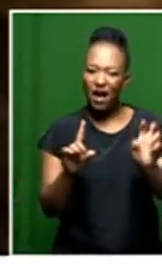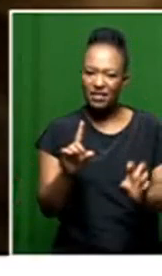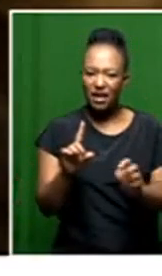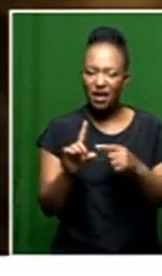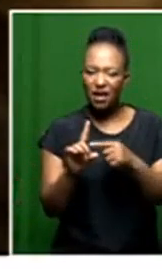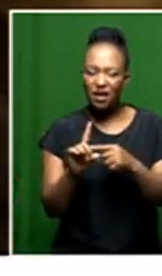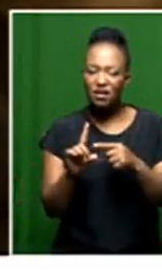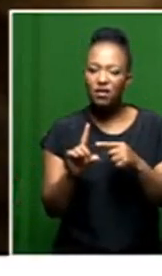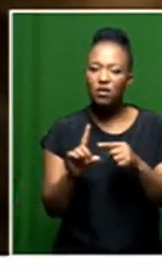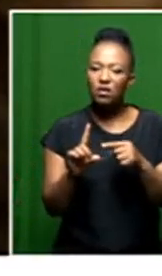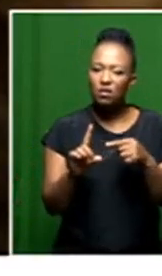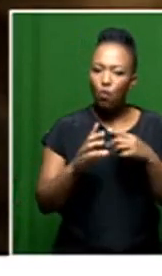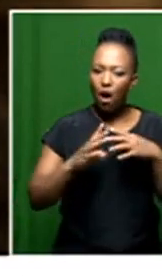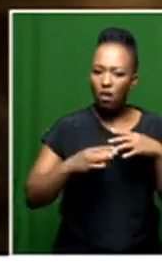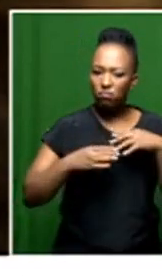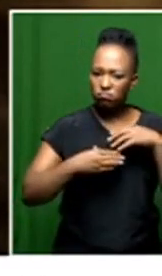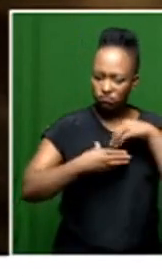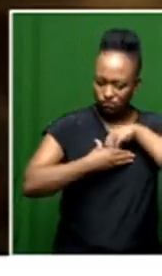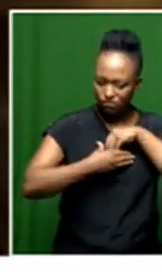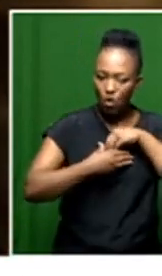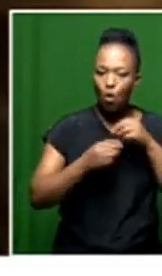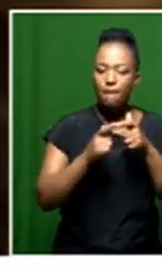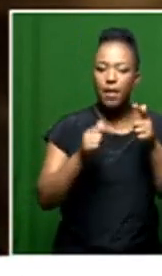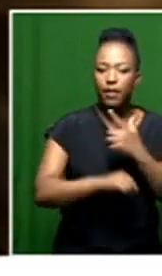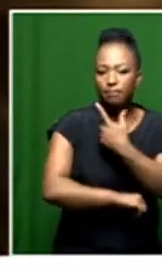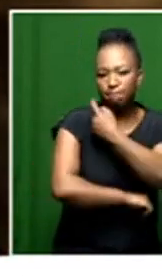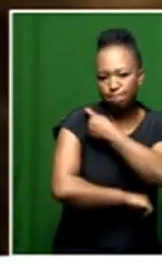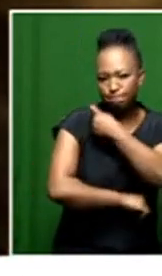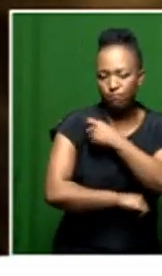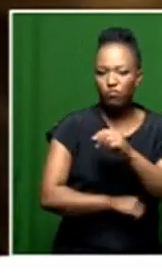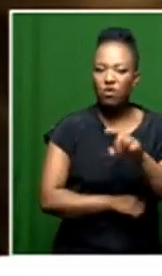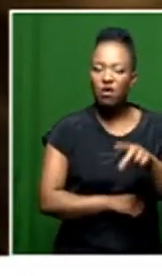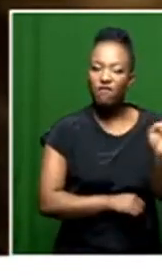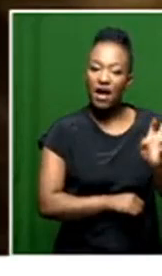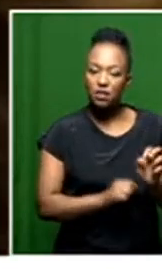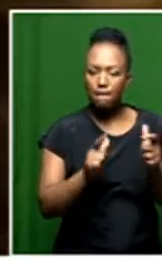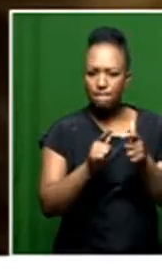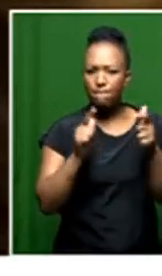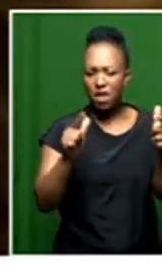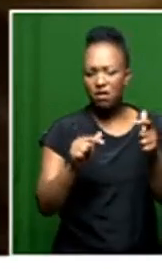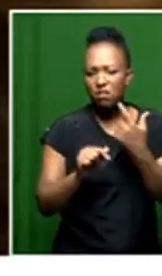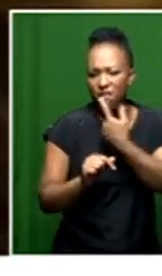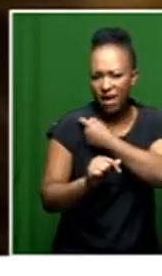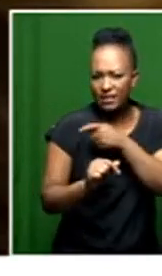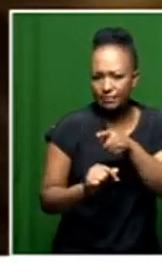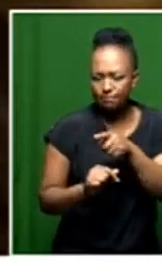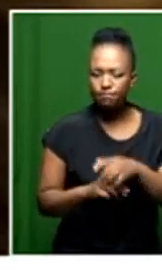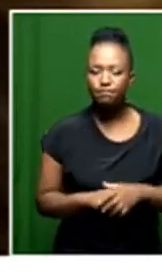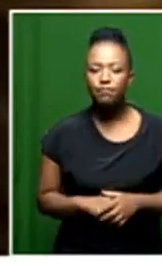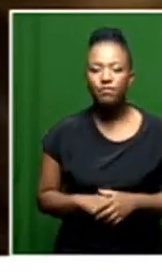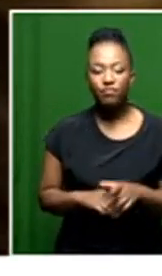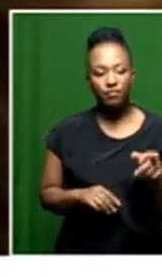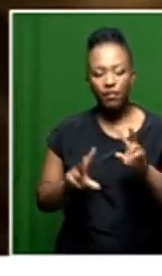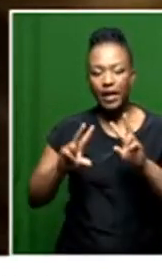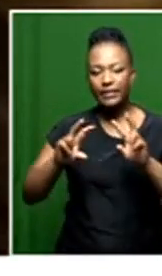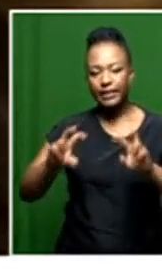messenger RNA, which is predominantly the bigger vaccine the world has seen and are taken. And what it has clearly